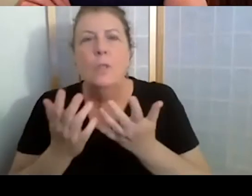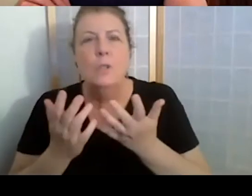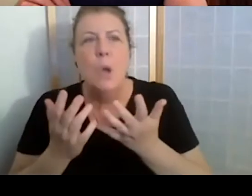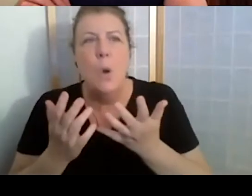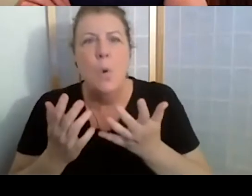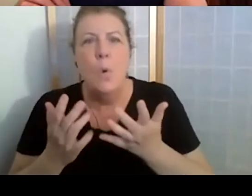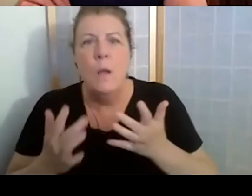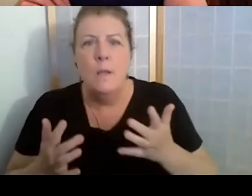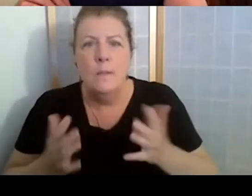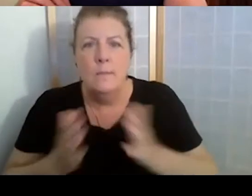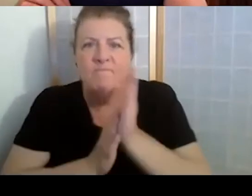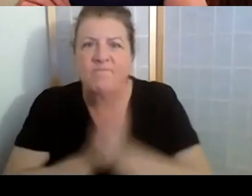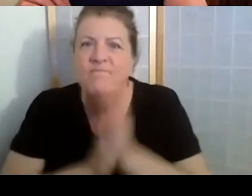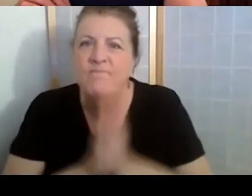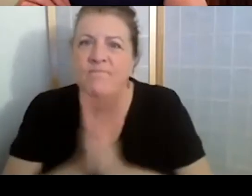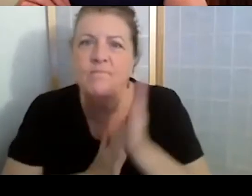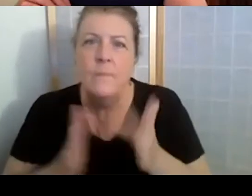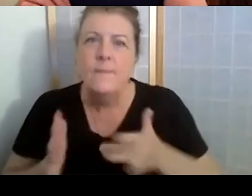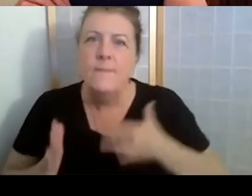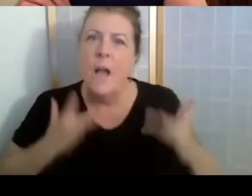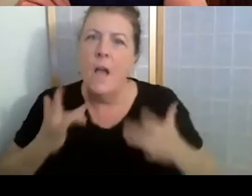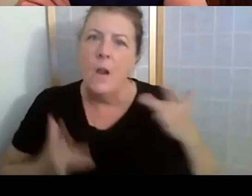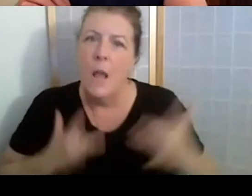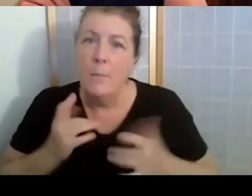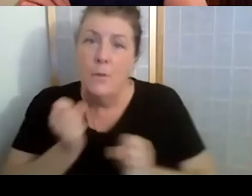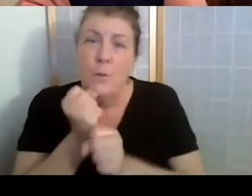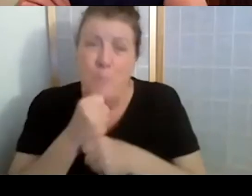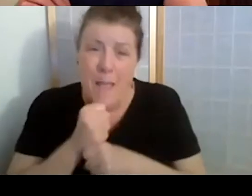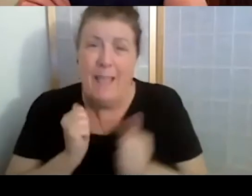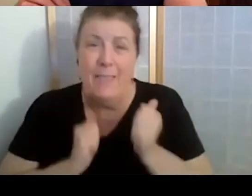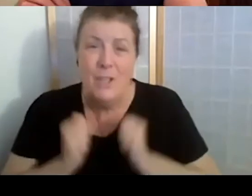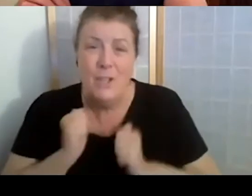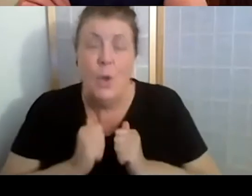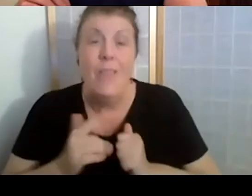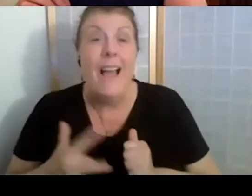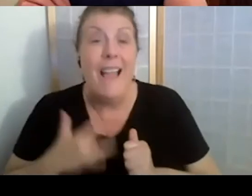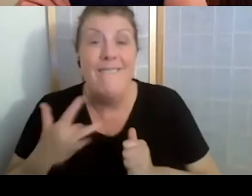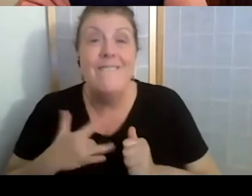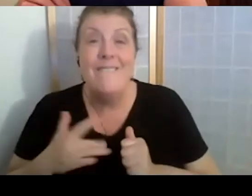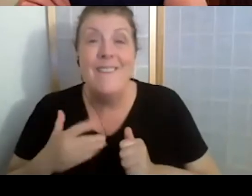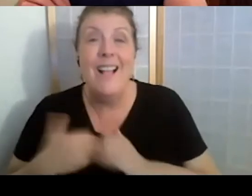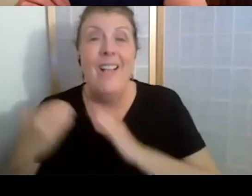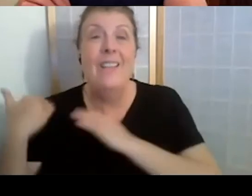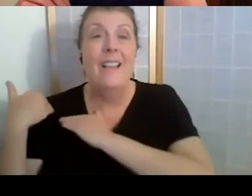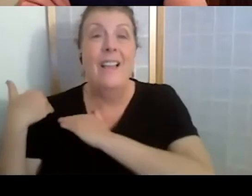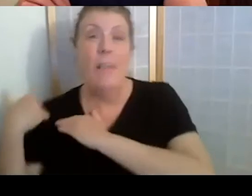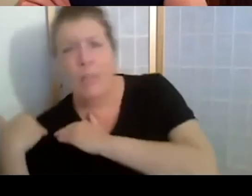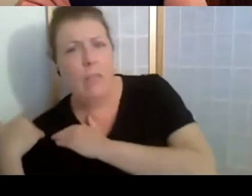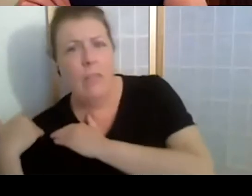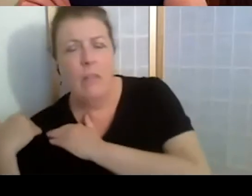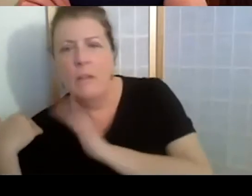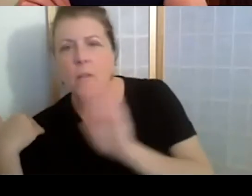show that it sat on me very lightly. It actually filled me with